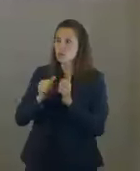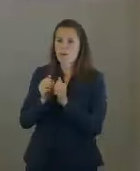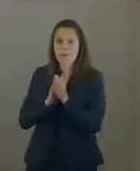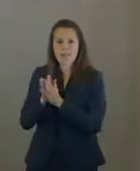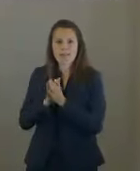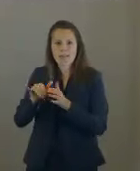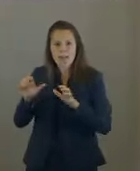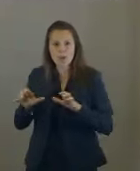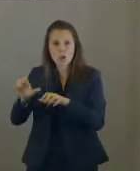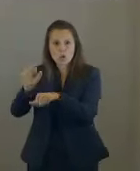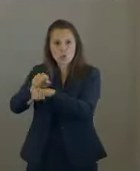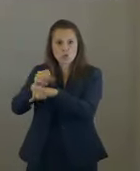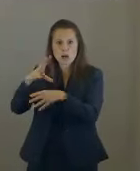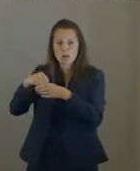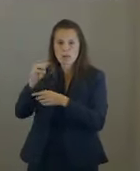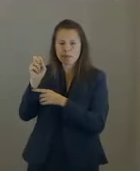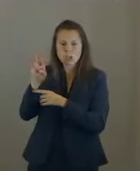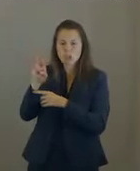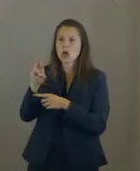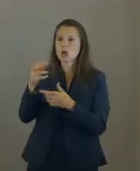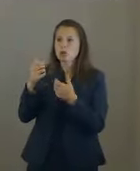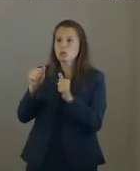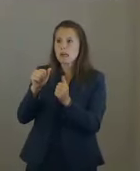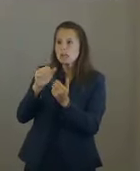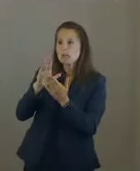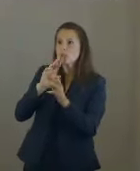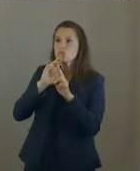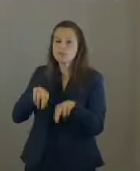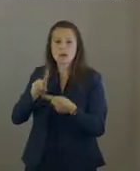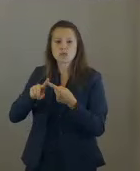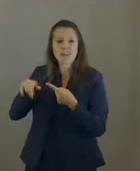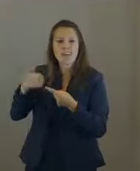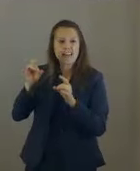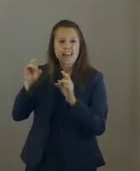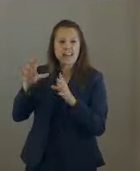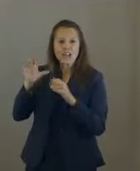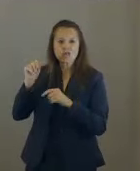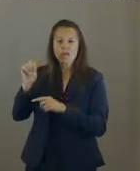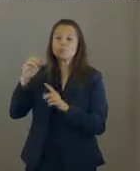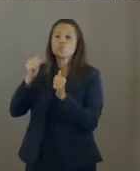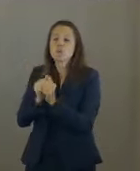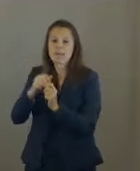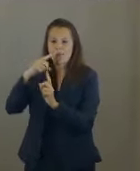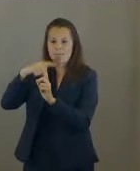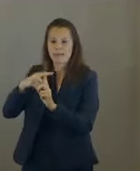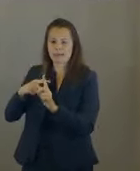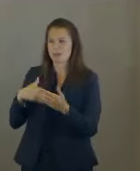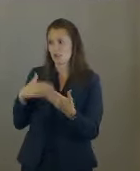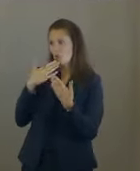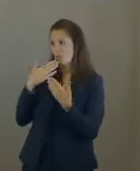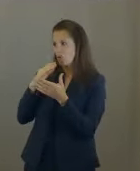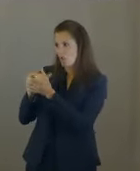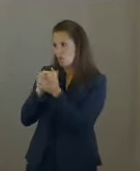of the department in tackling the need to respond to hate crimes with positivity. So my congratulations to